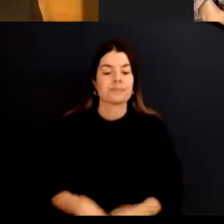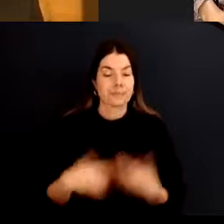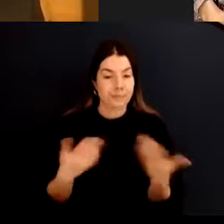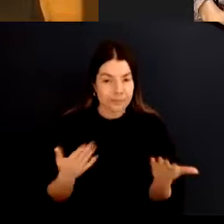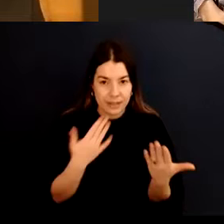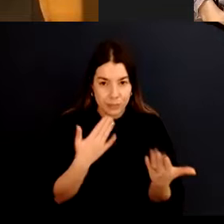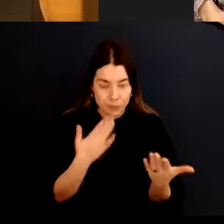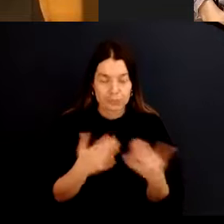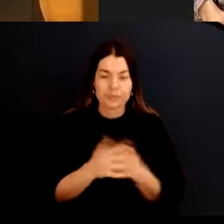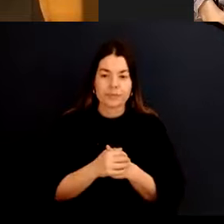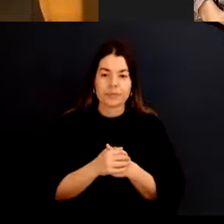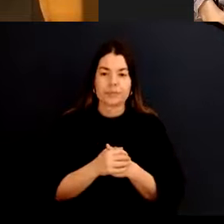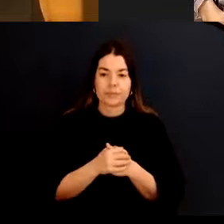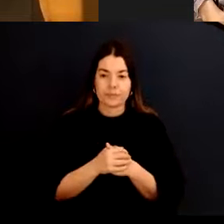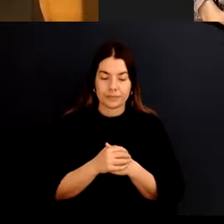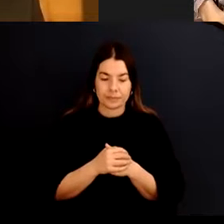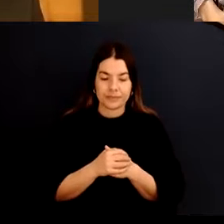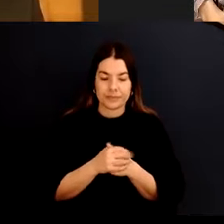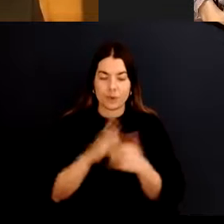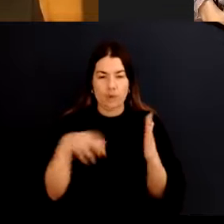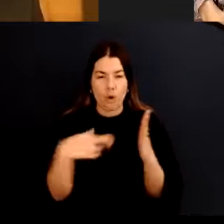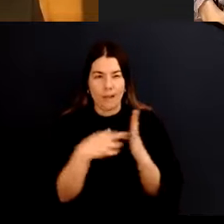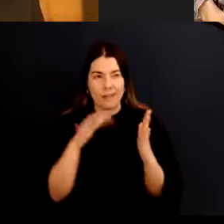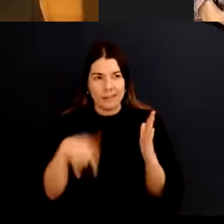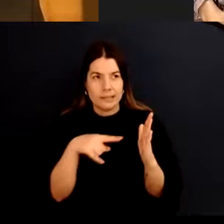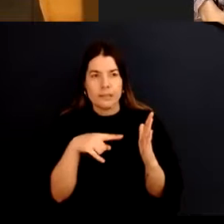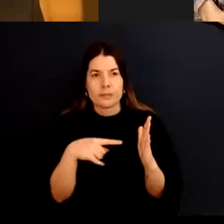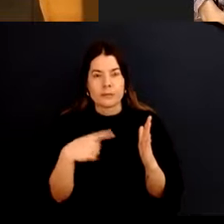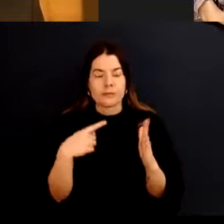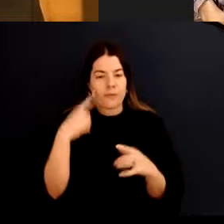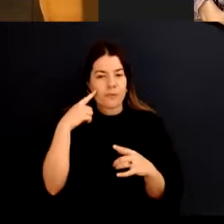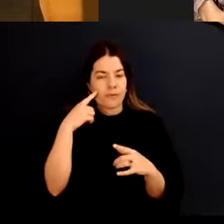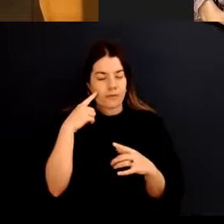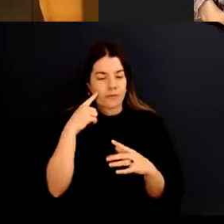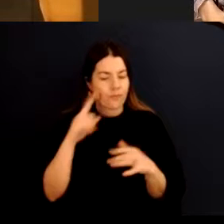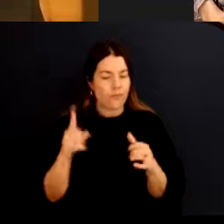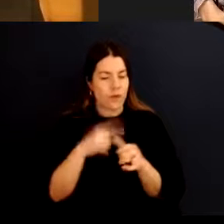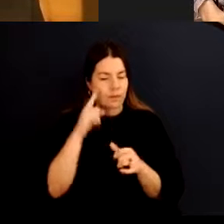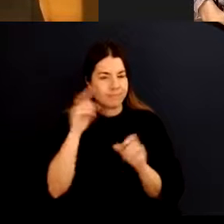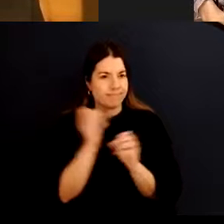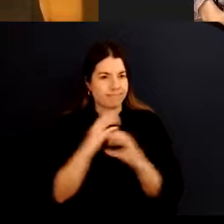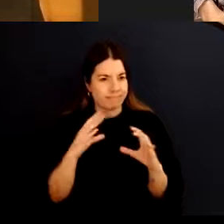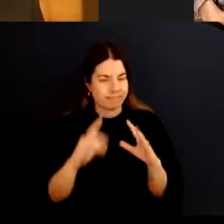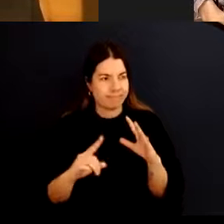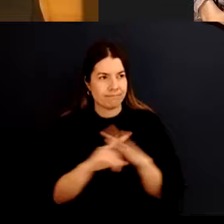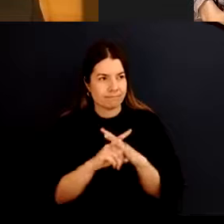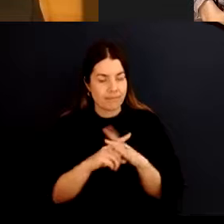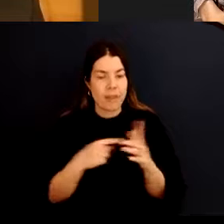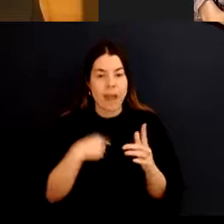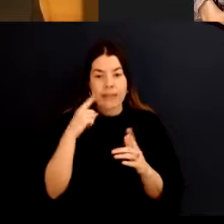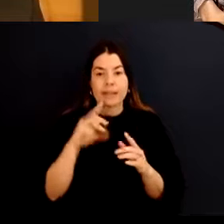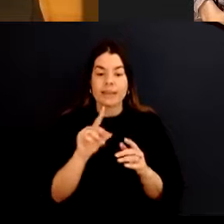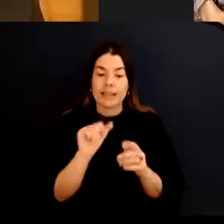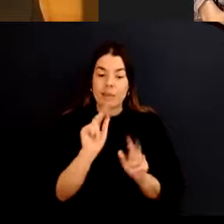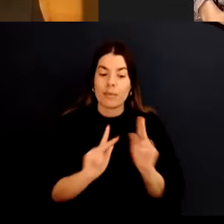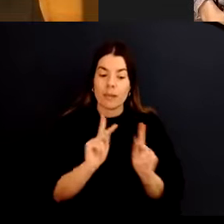Thank you. And being a role model, I want to say first thing, first, disabled people have a heightened sense of